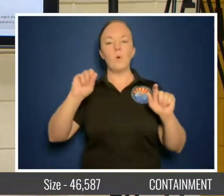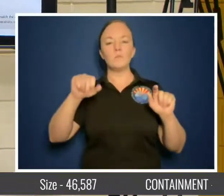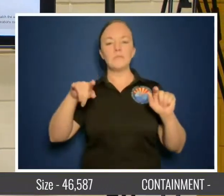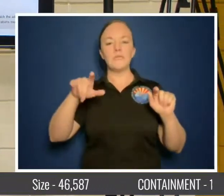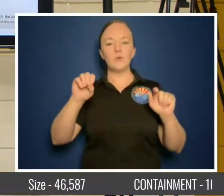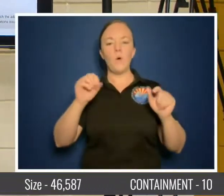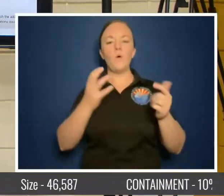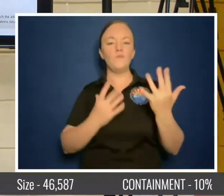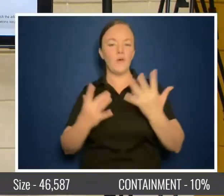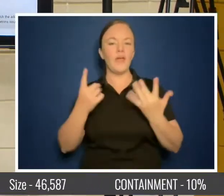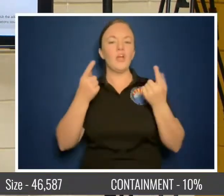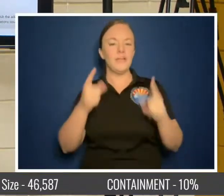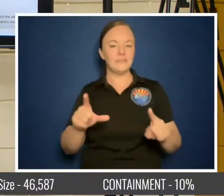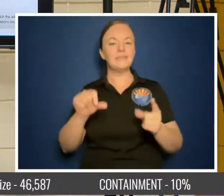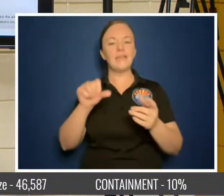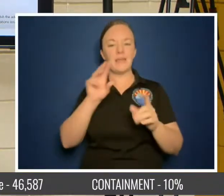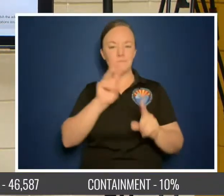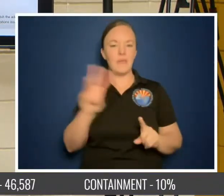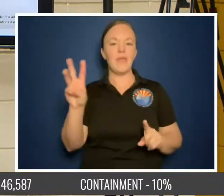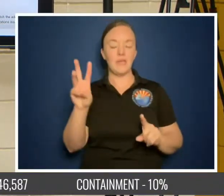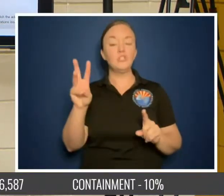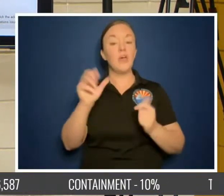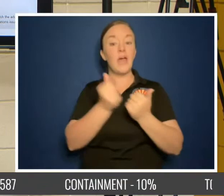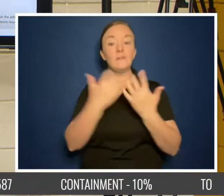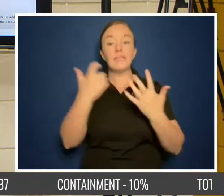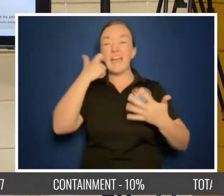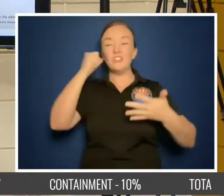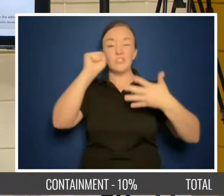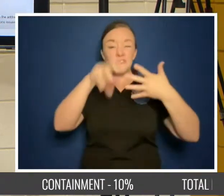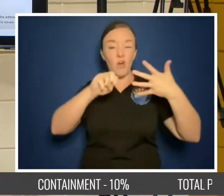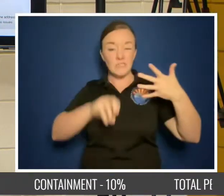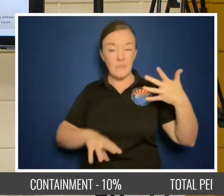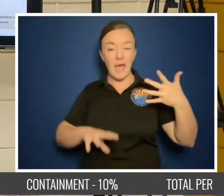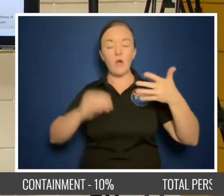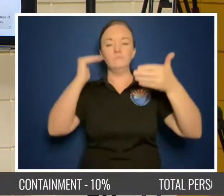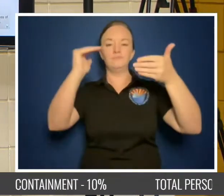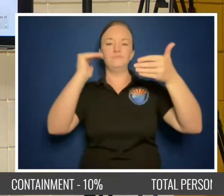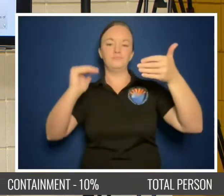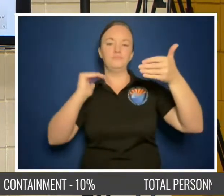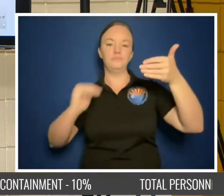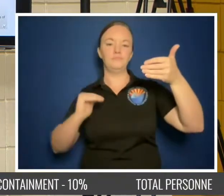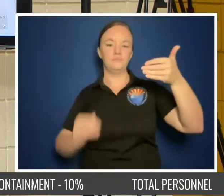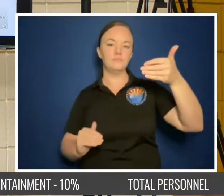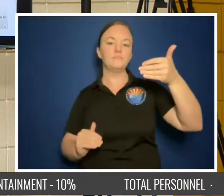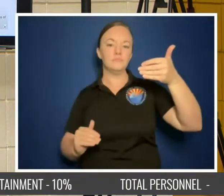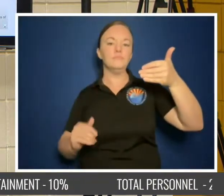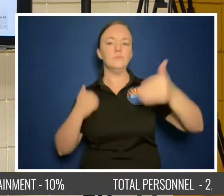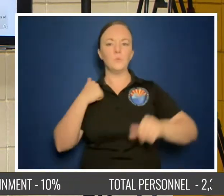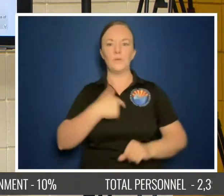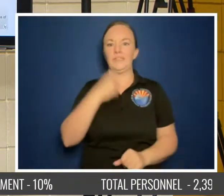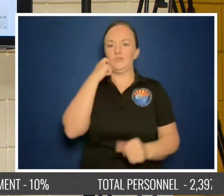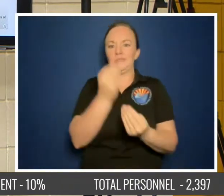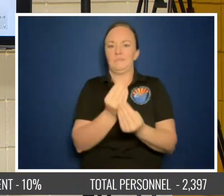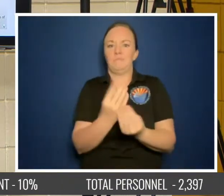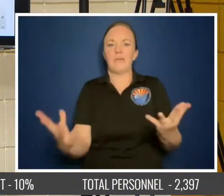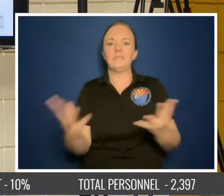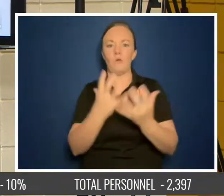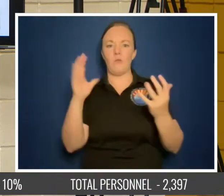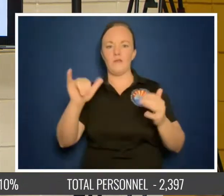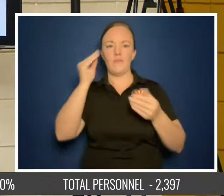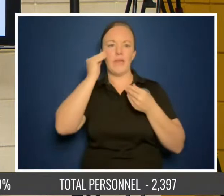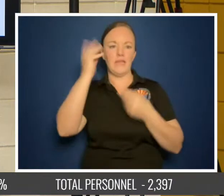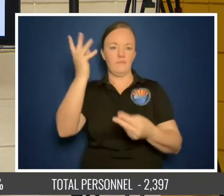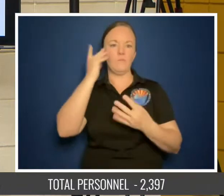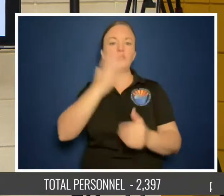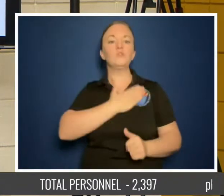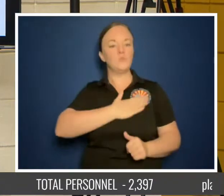the information that I just talked about is listed here. I know we passed out a lot of information here just now. So please feel free to go to